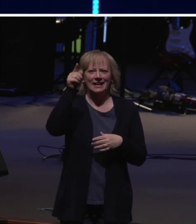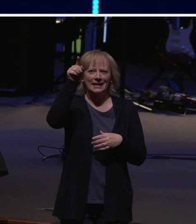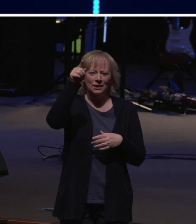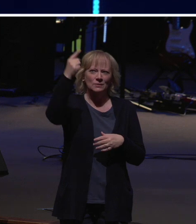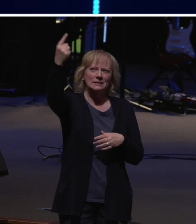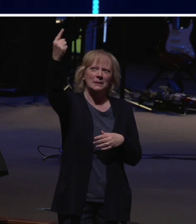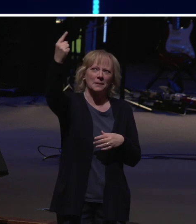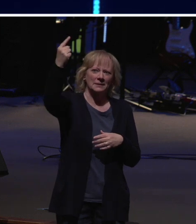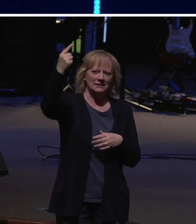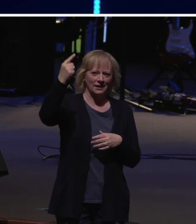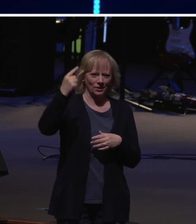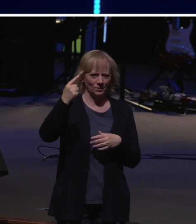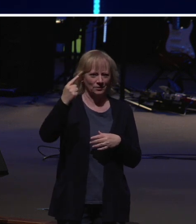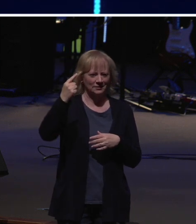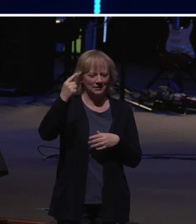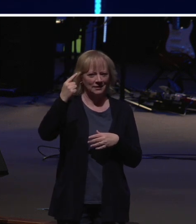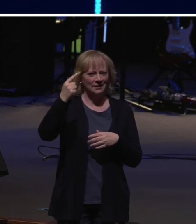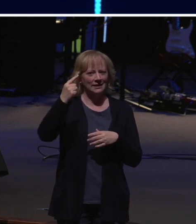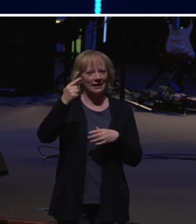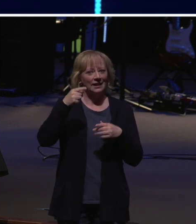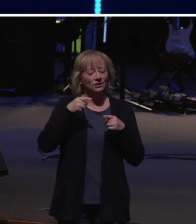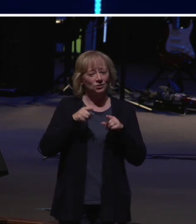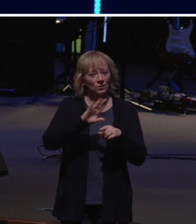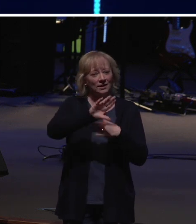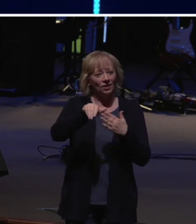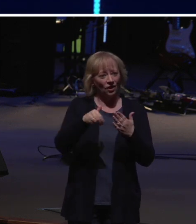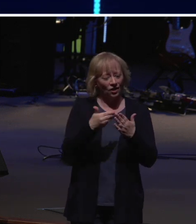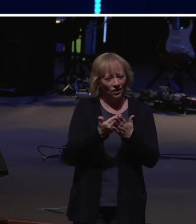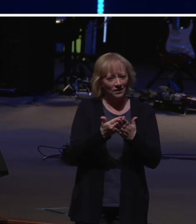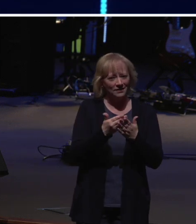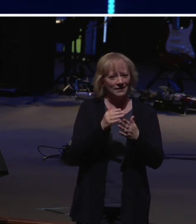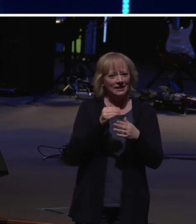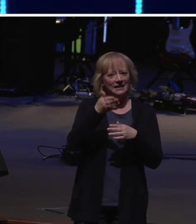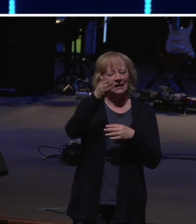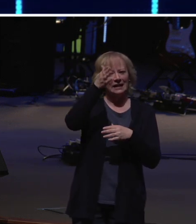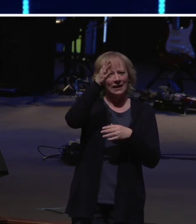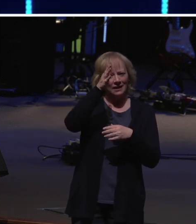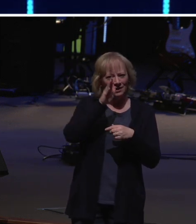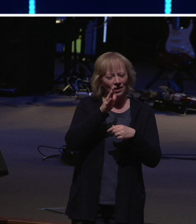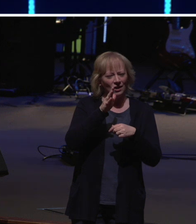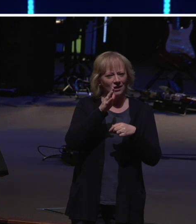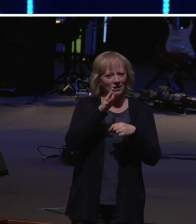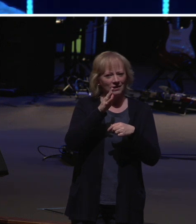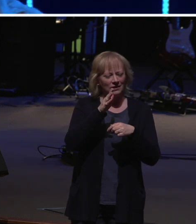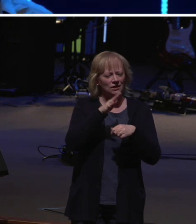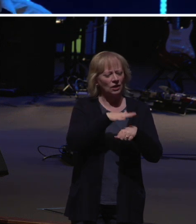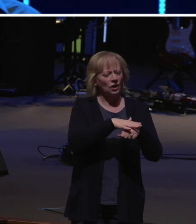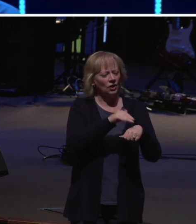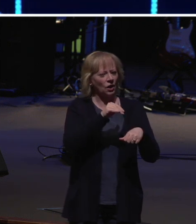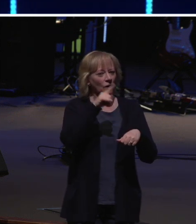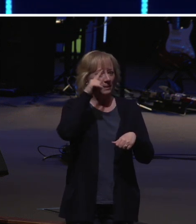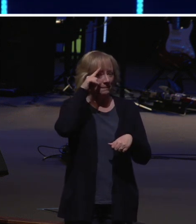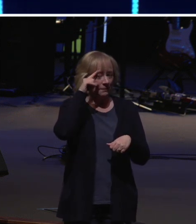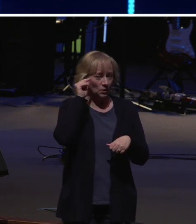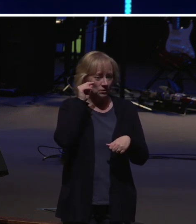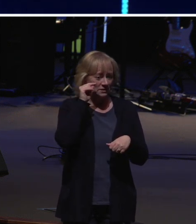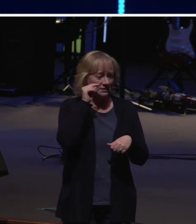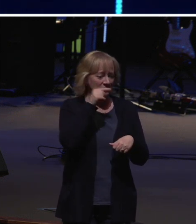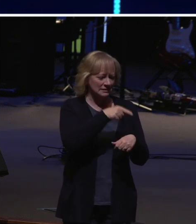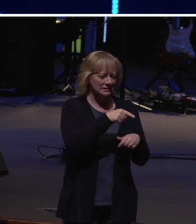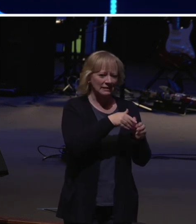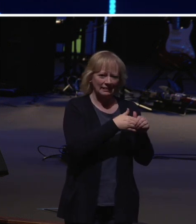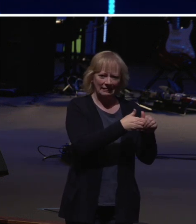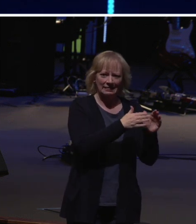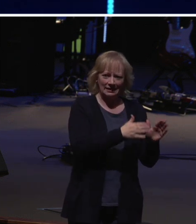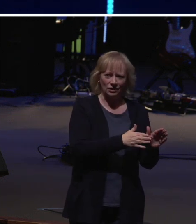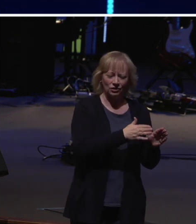down. And into all of it, God called Moses, the leader of the Israelites, to come on